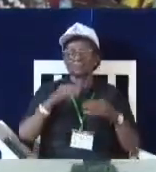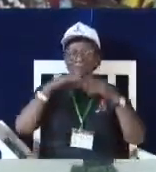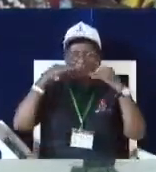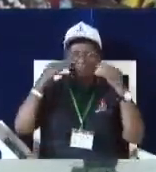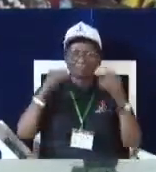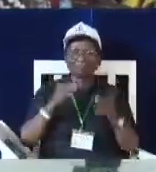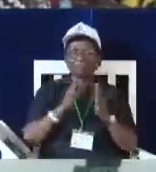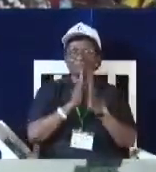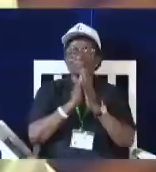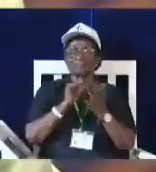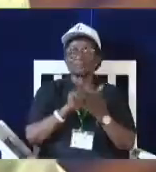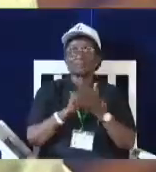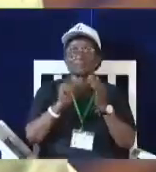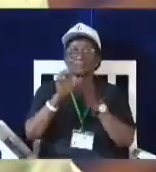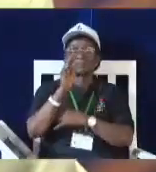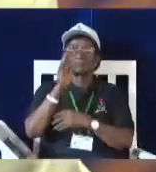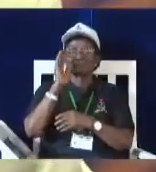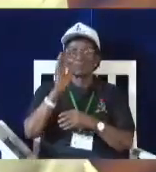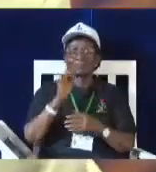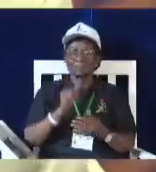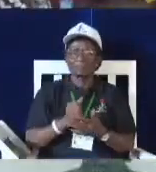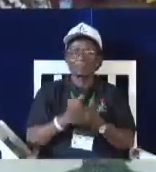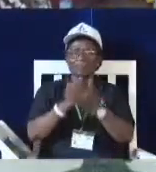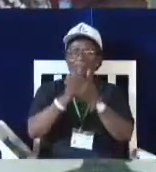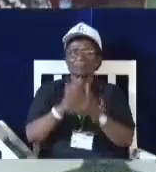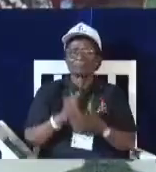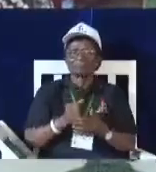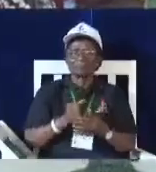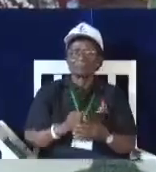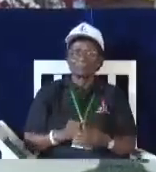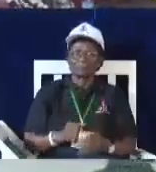Pray that God will help me.